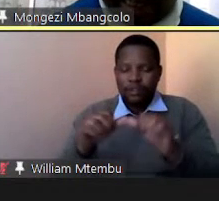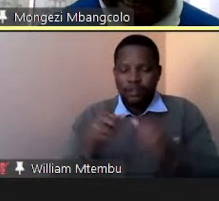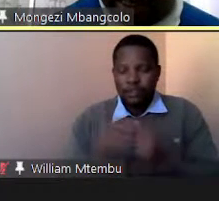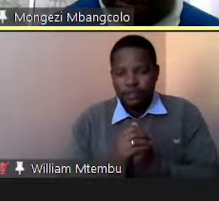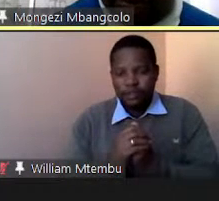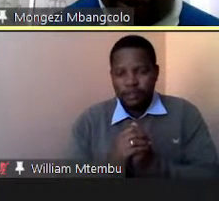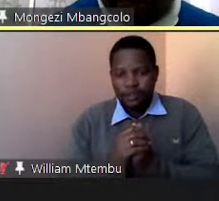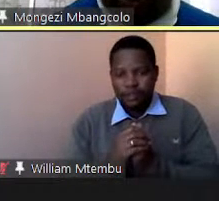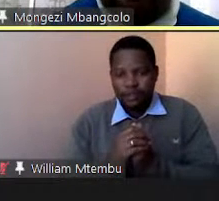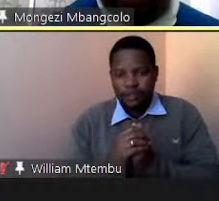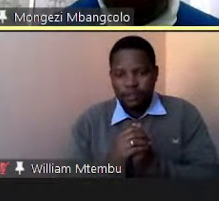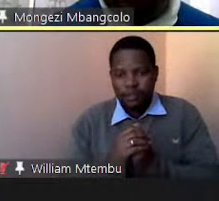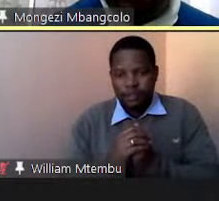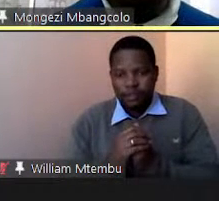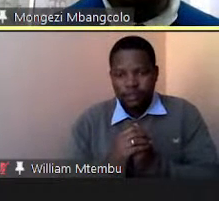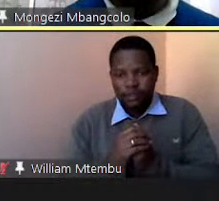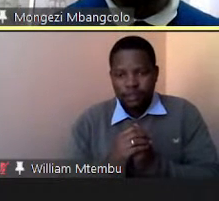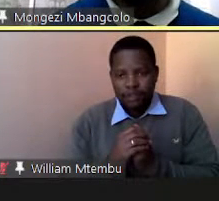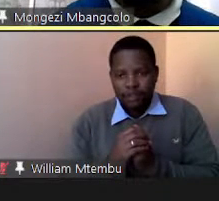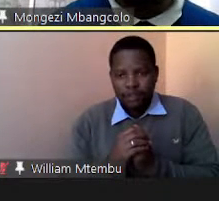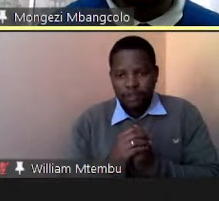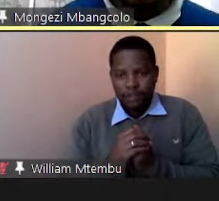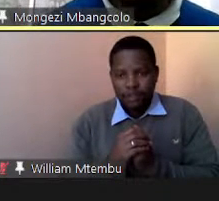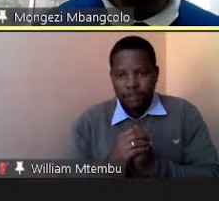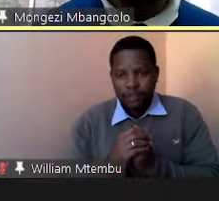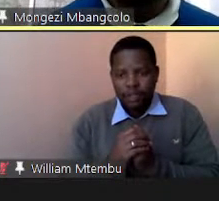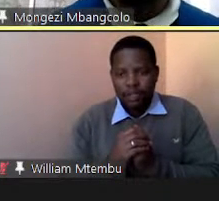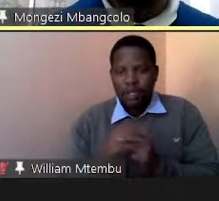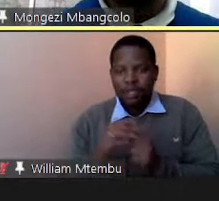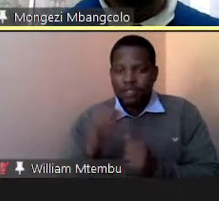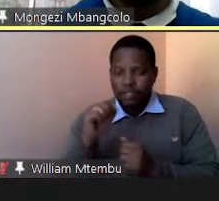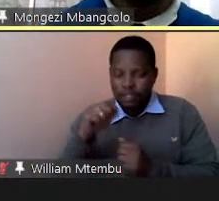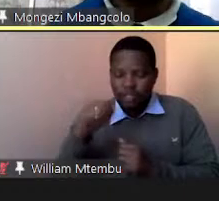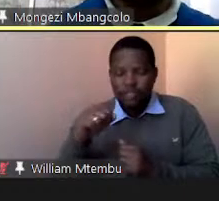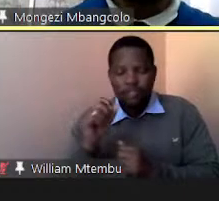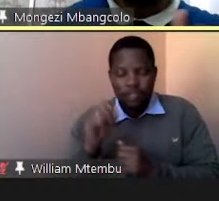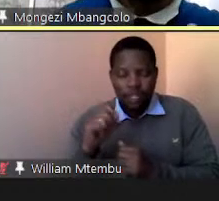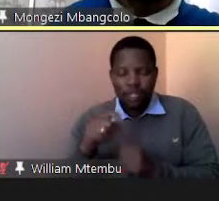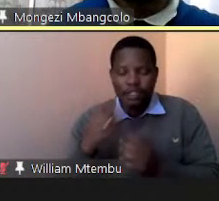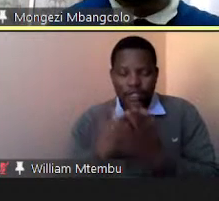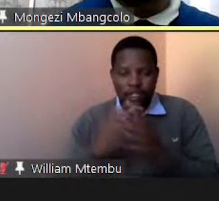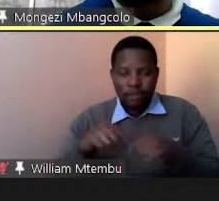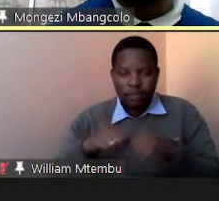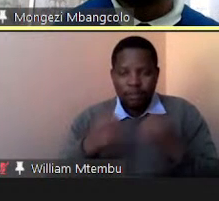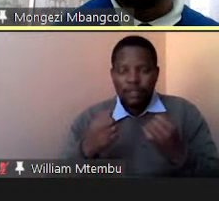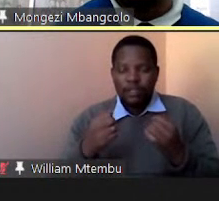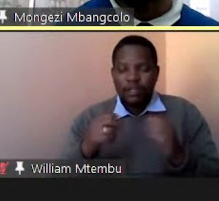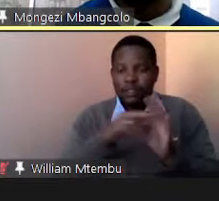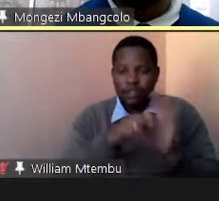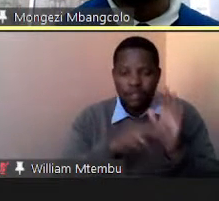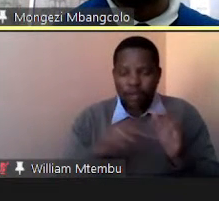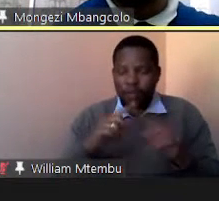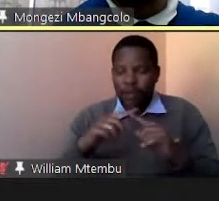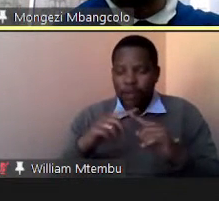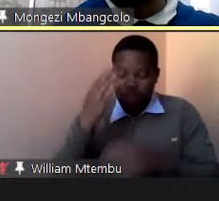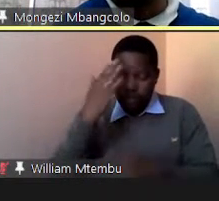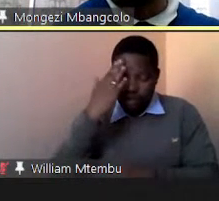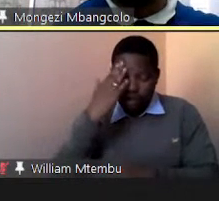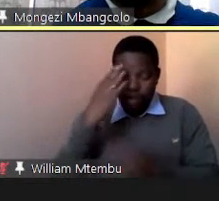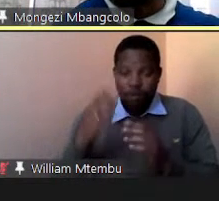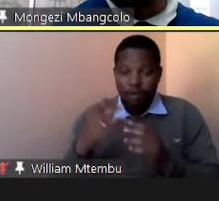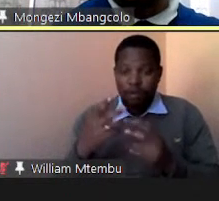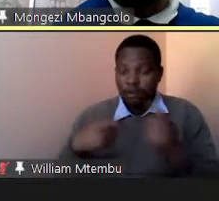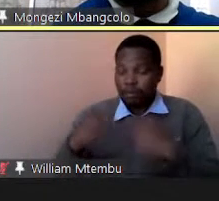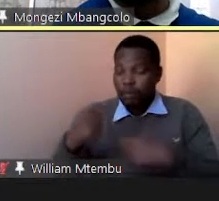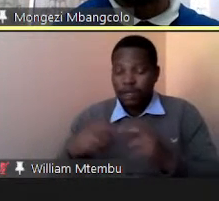And then, of course, that will break the barriers, but more so we had to ensure that the market is ready. Otherwise, we can do